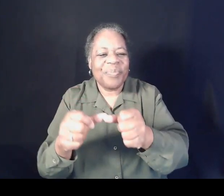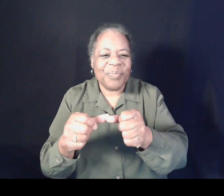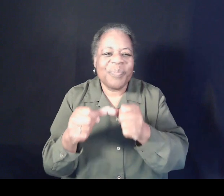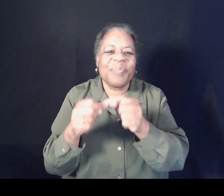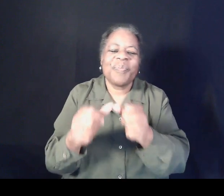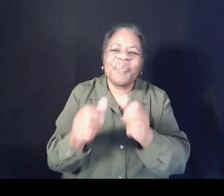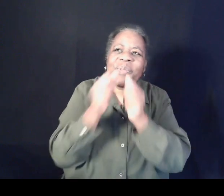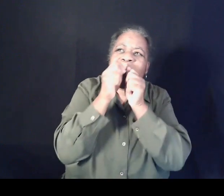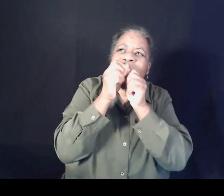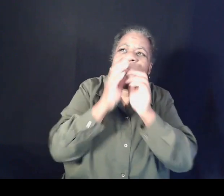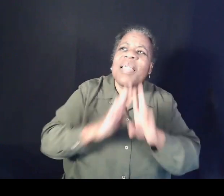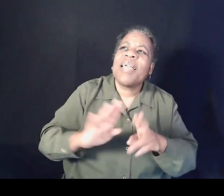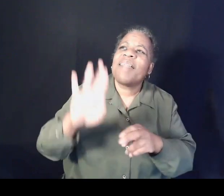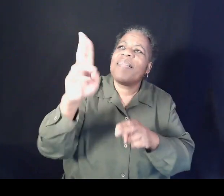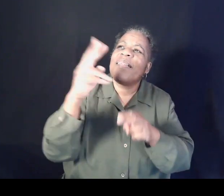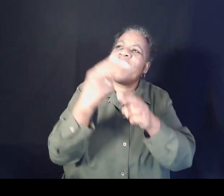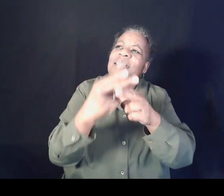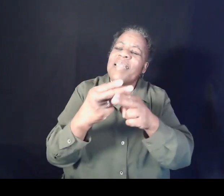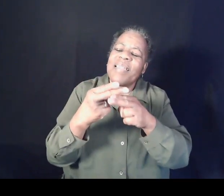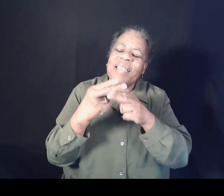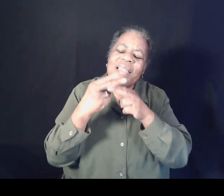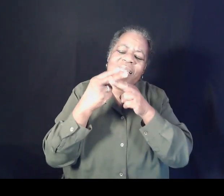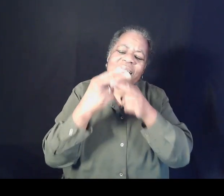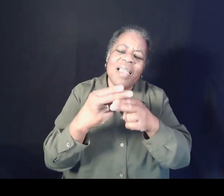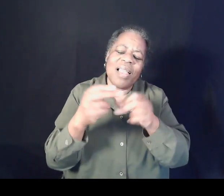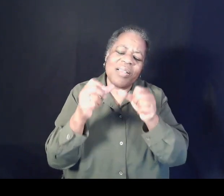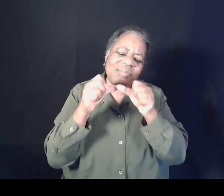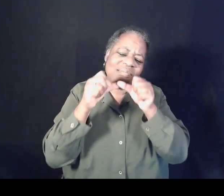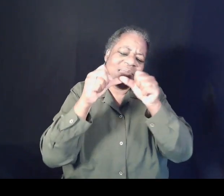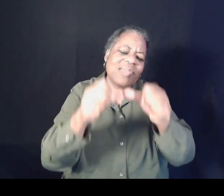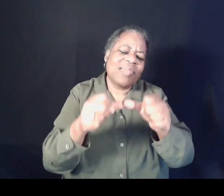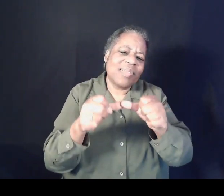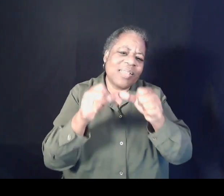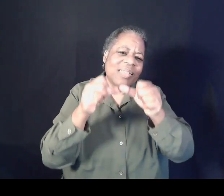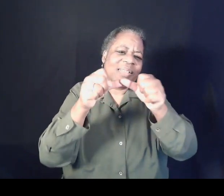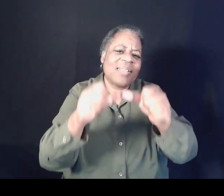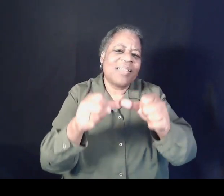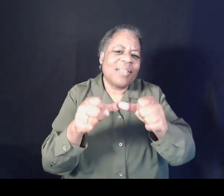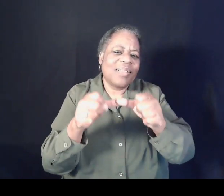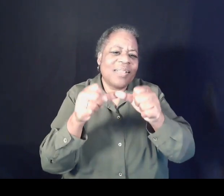Every chance I get, I bless your name.